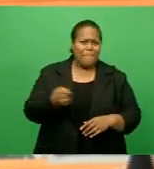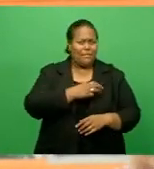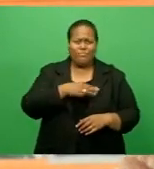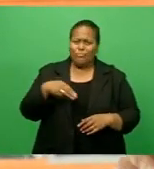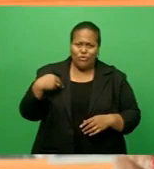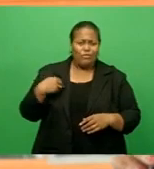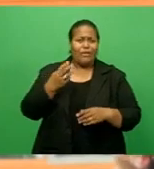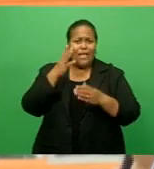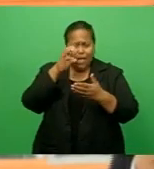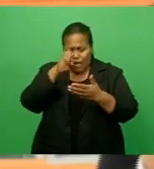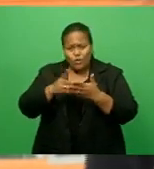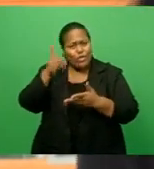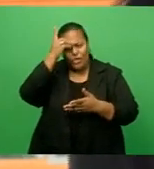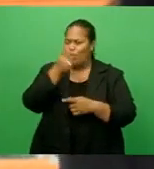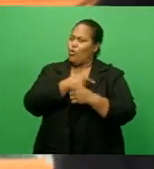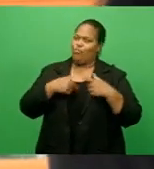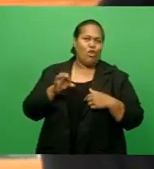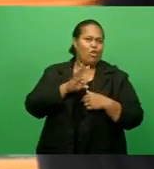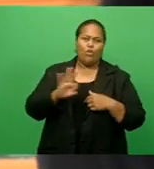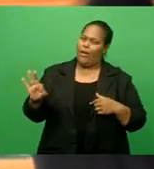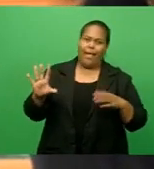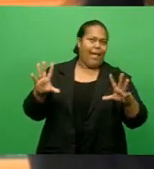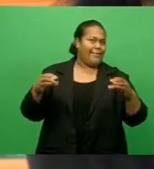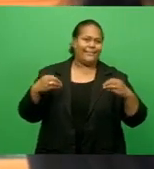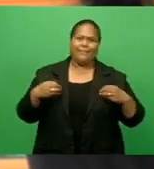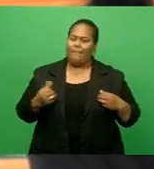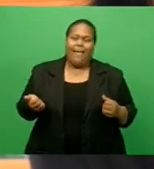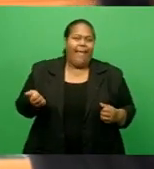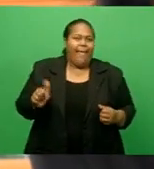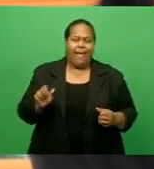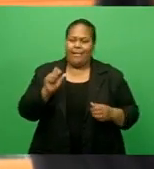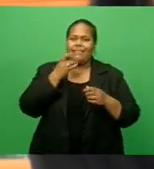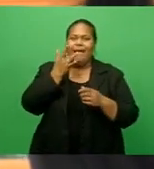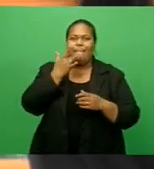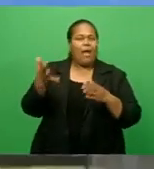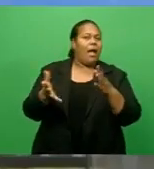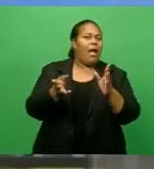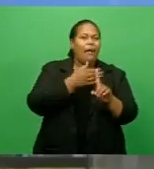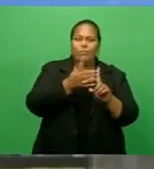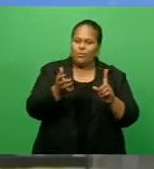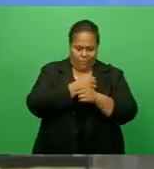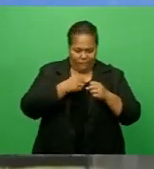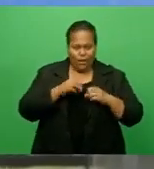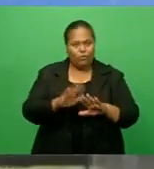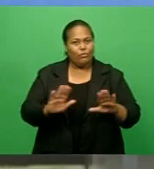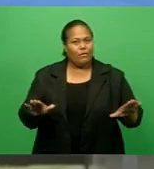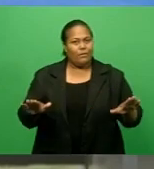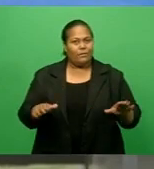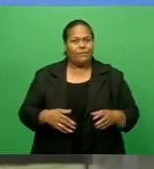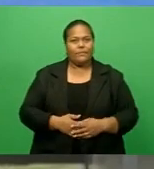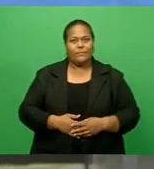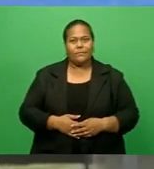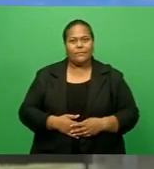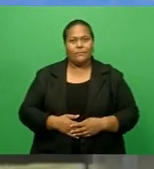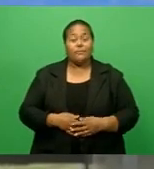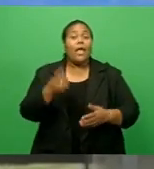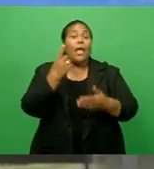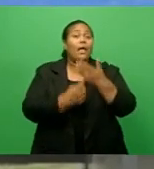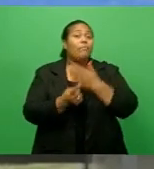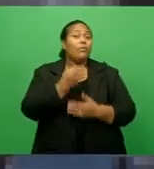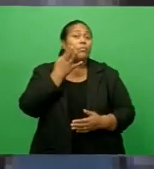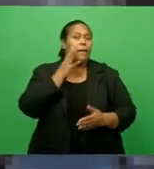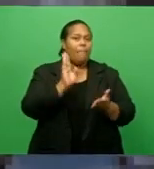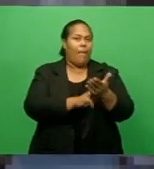will neither condone nor tolerate any abuse of our children. The alleged incident happened on Monday,